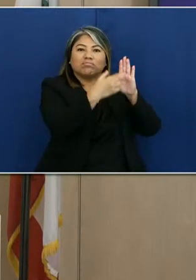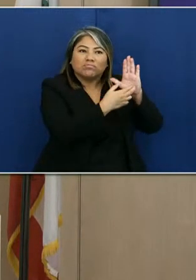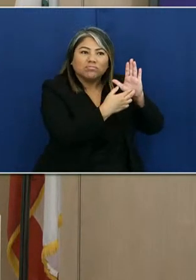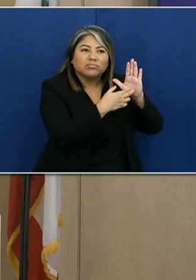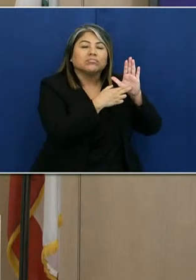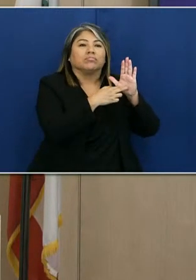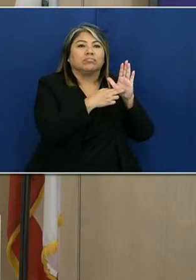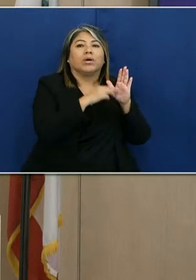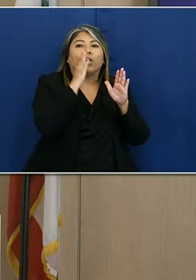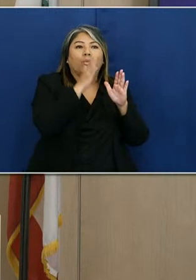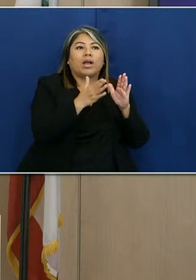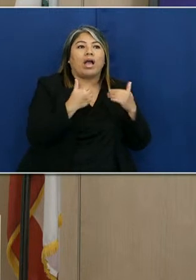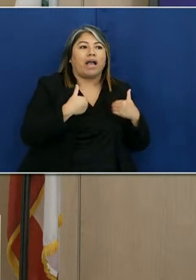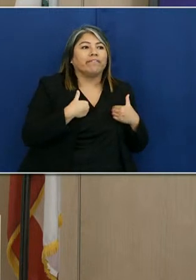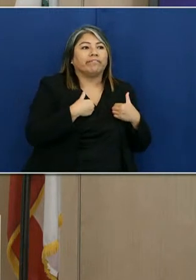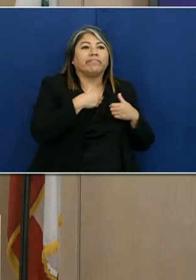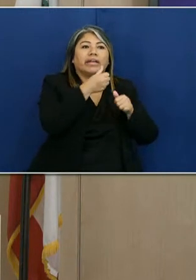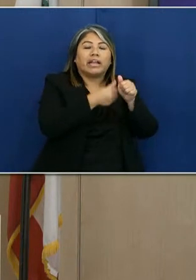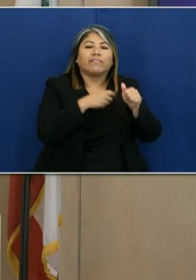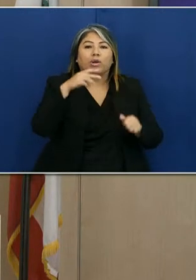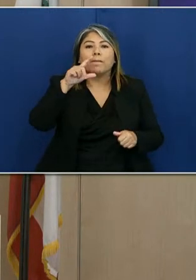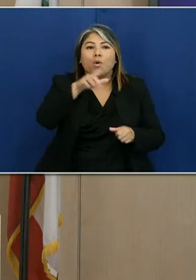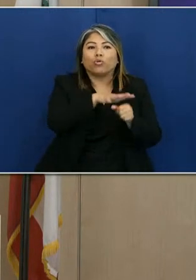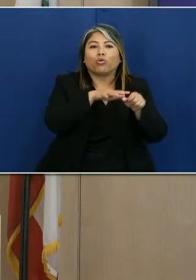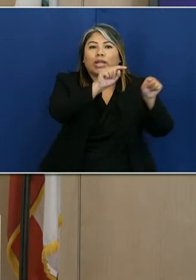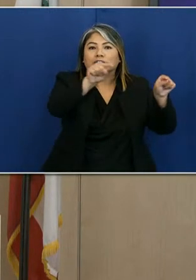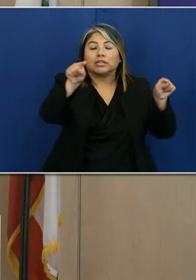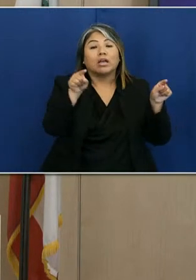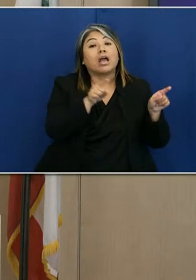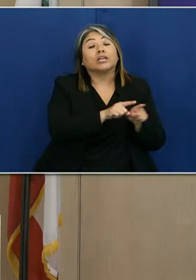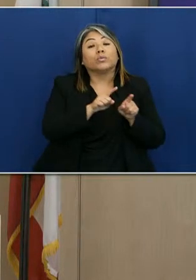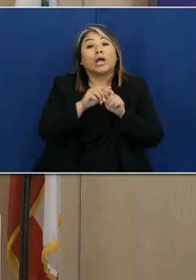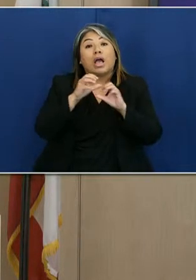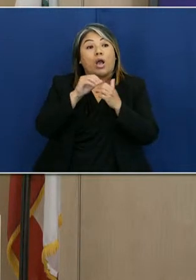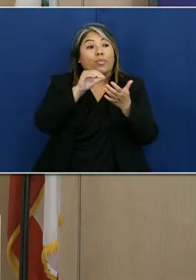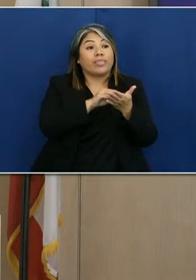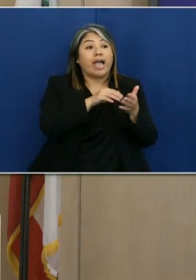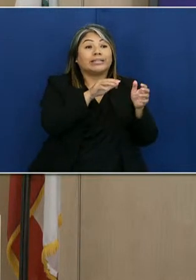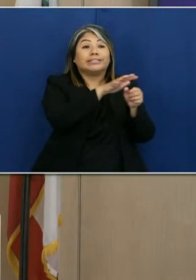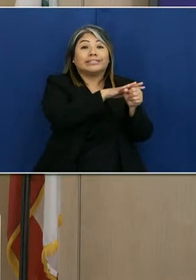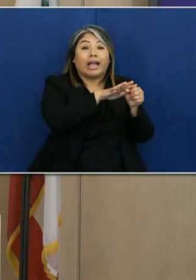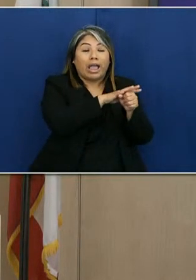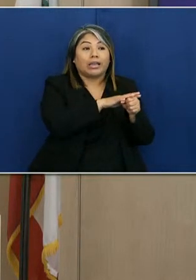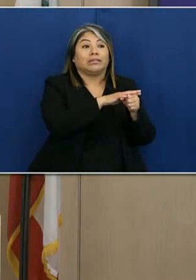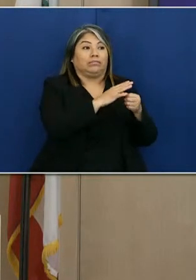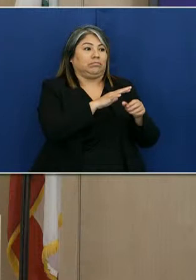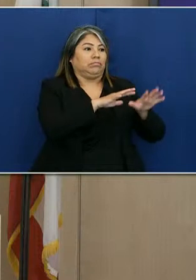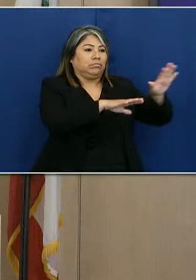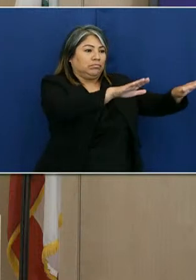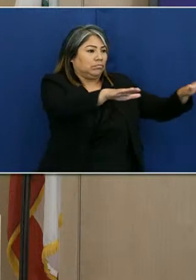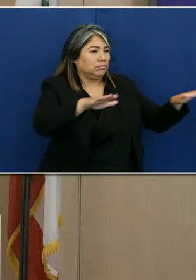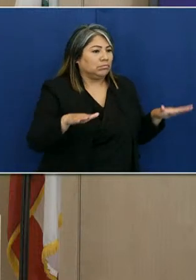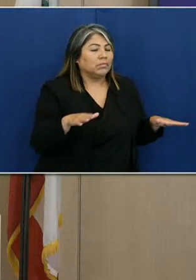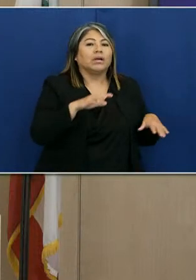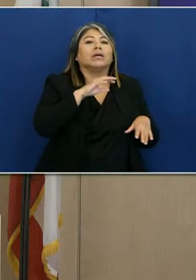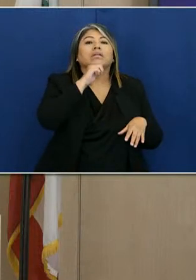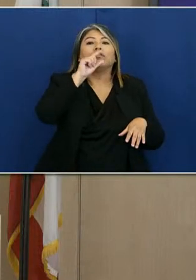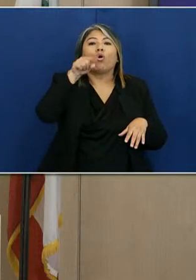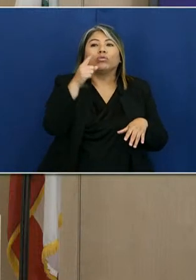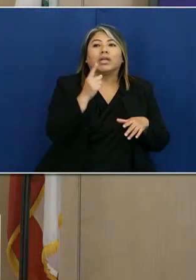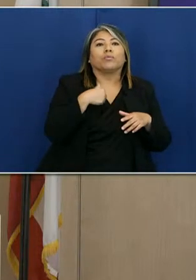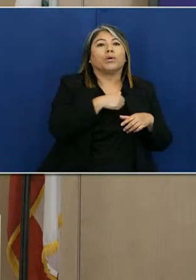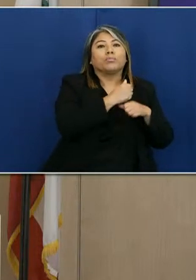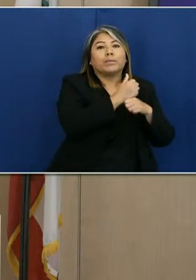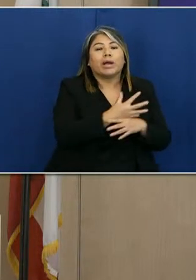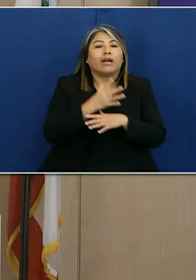at every single one of our super polls locations, as well as how that respective site has been laid out. Not only have we been preparing for the